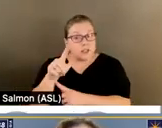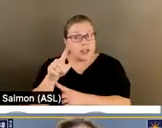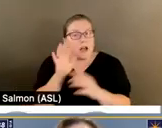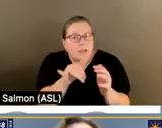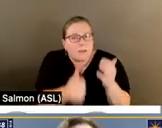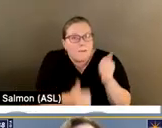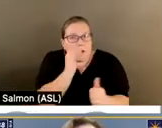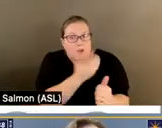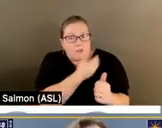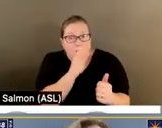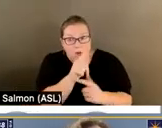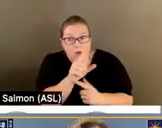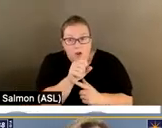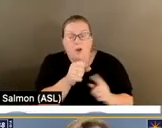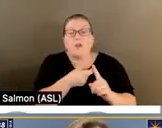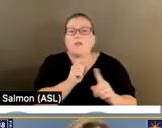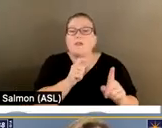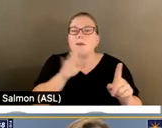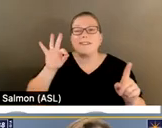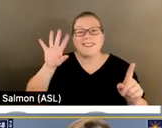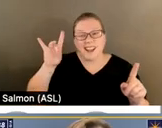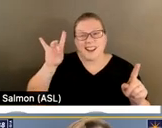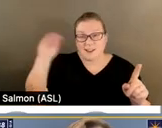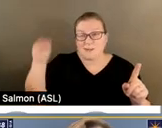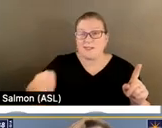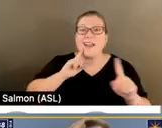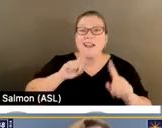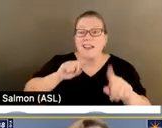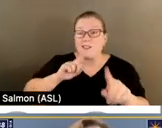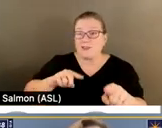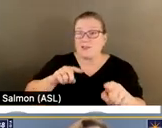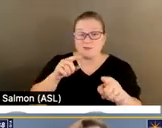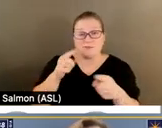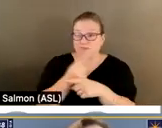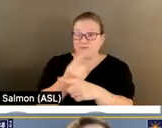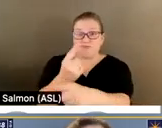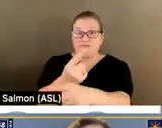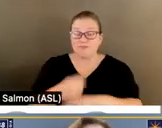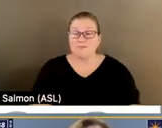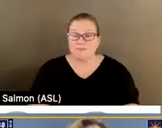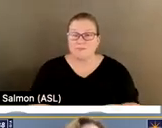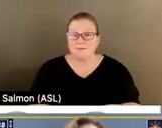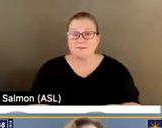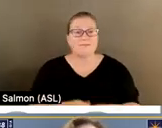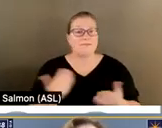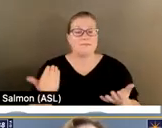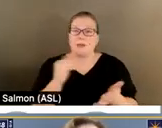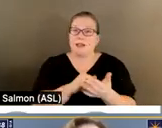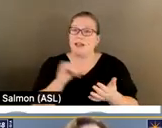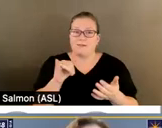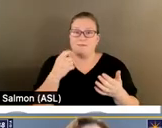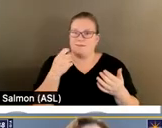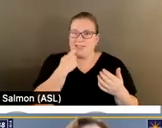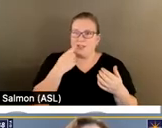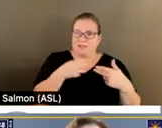come from, we're at a 98% answer rate. So again, just like the slide before, these